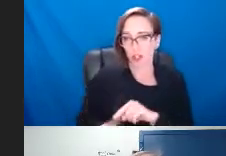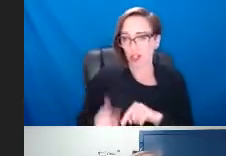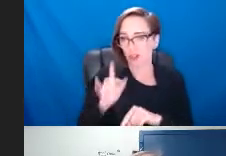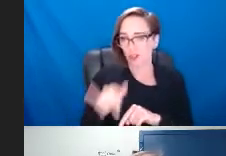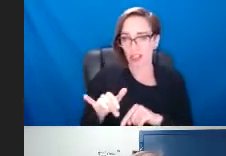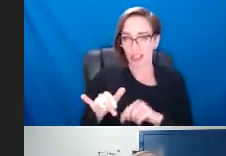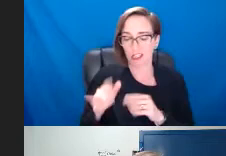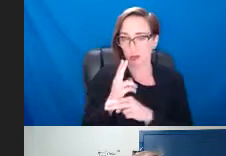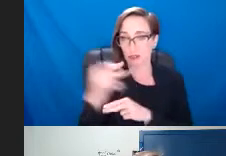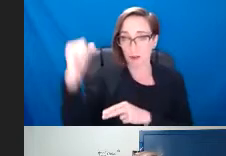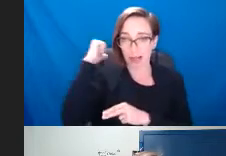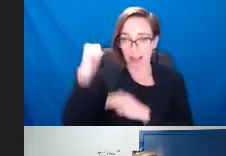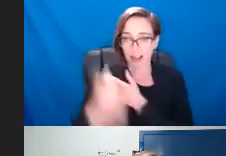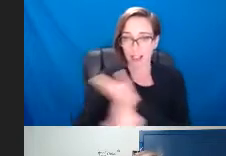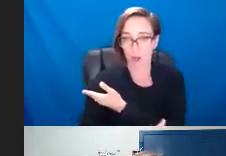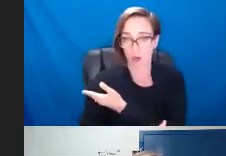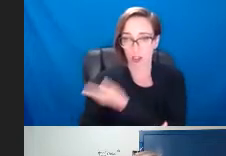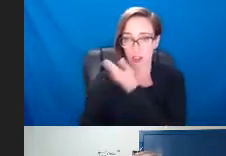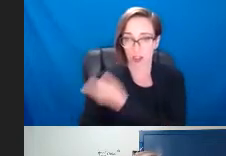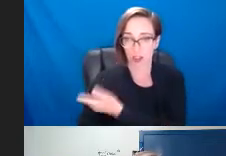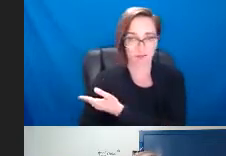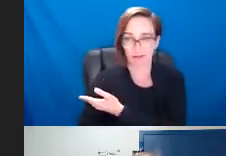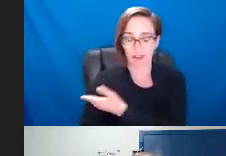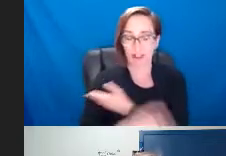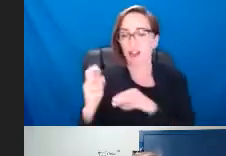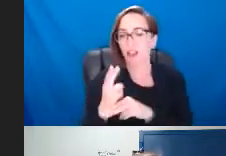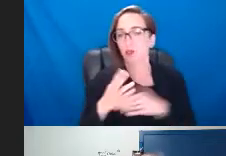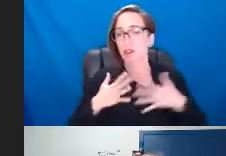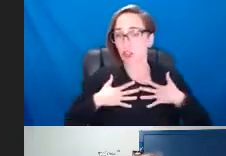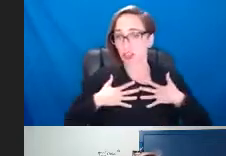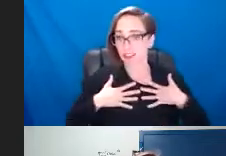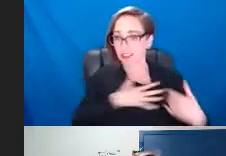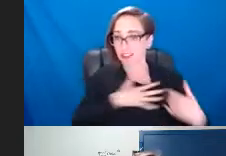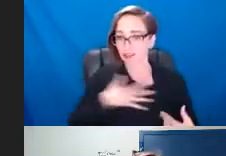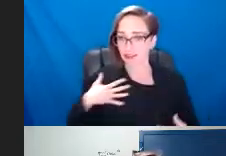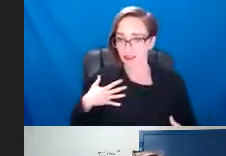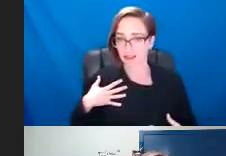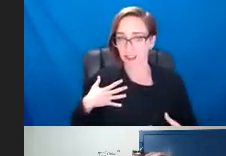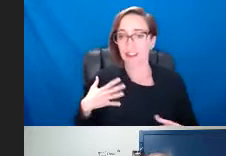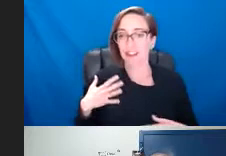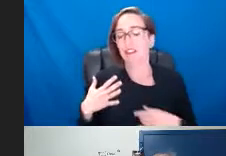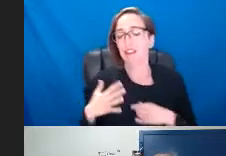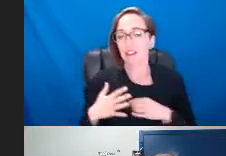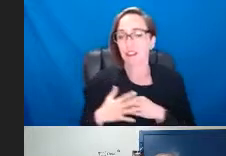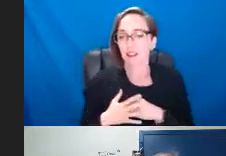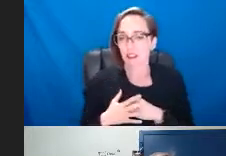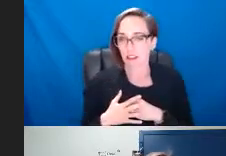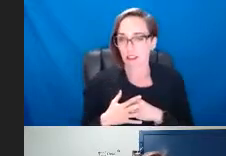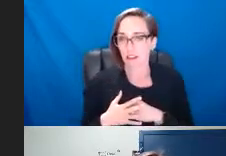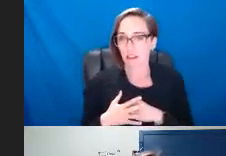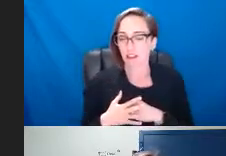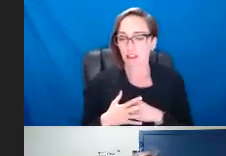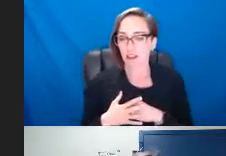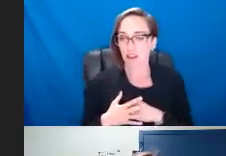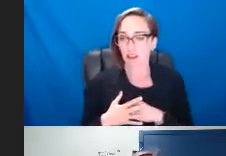on the back or the shoulders. We had to come to the chest and to communicate on Pat's chest,